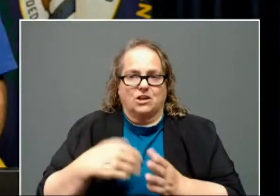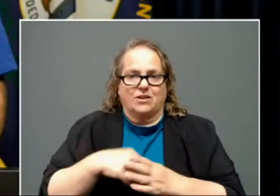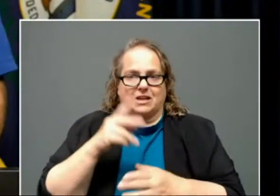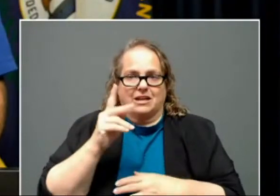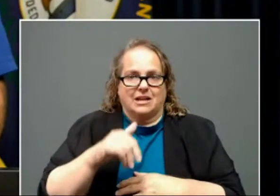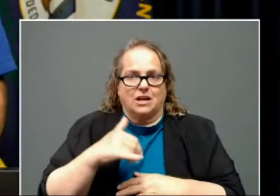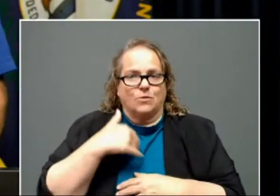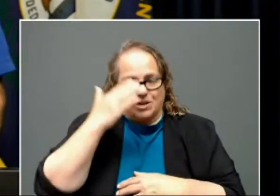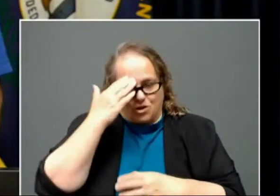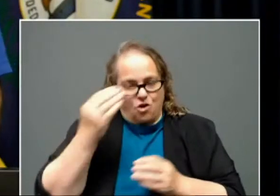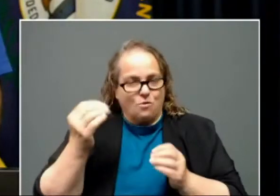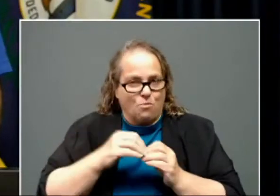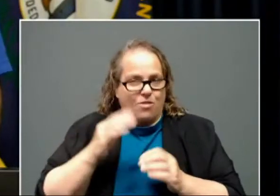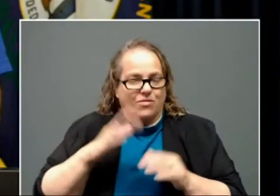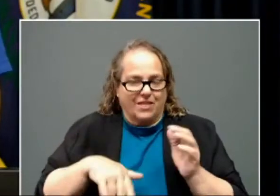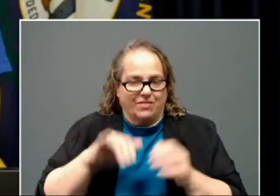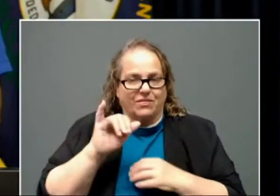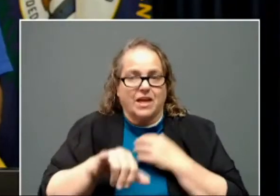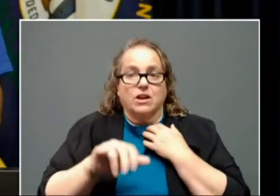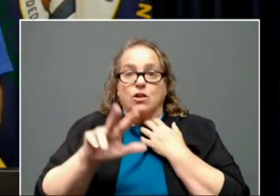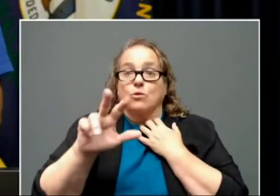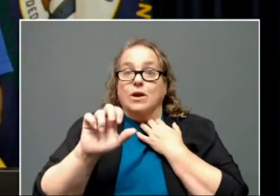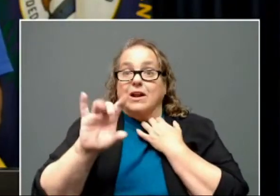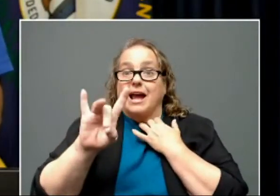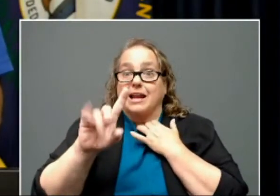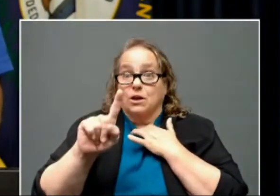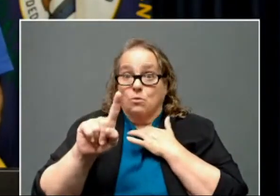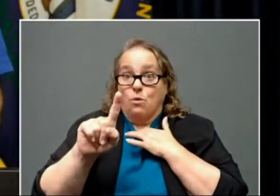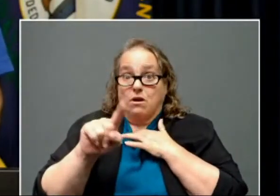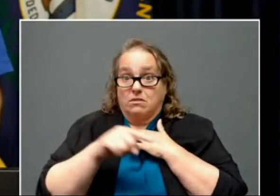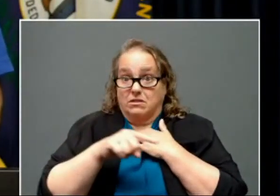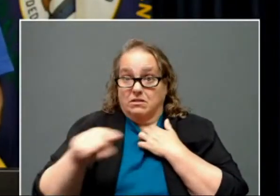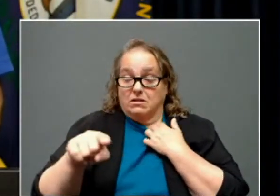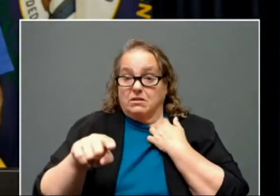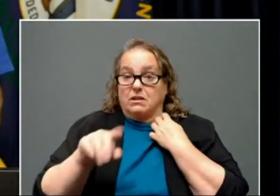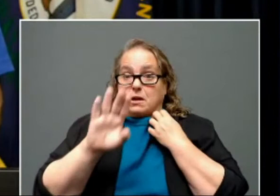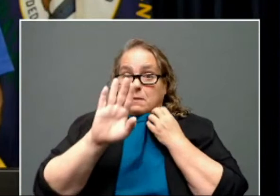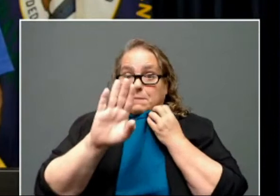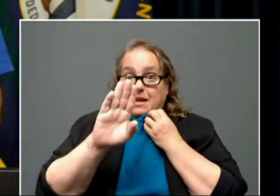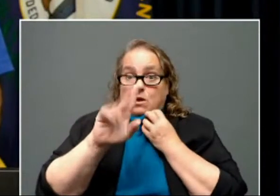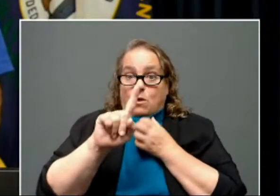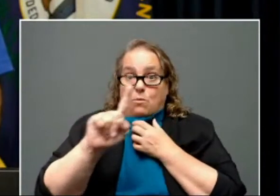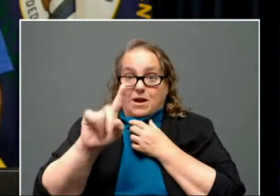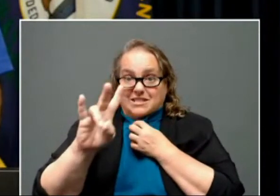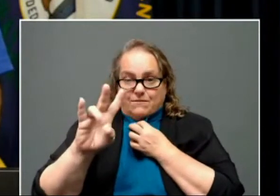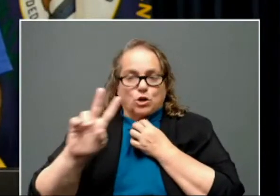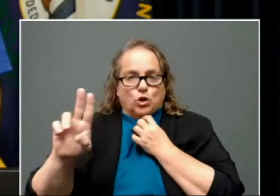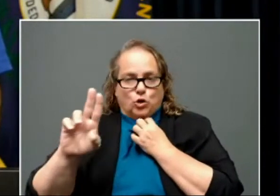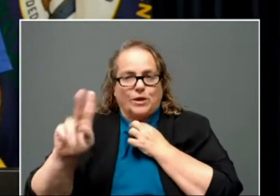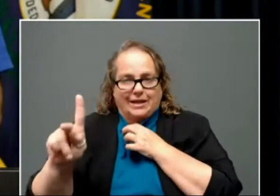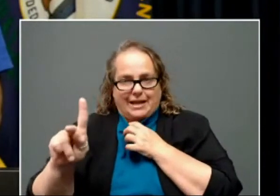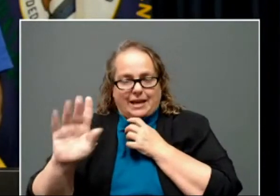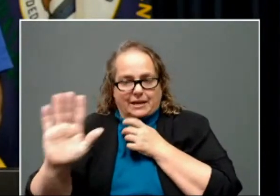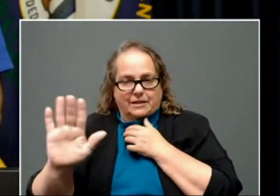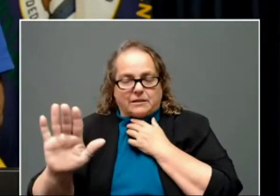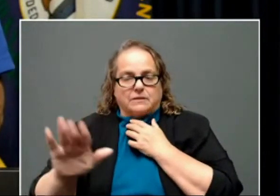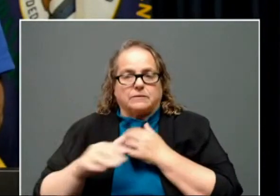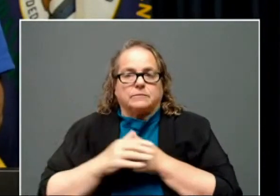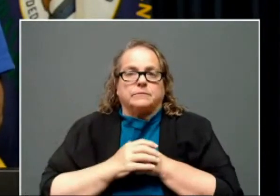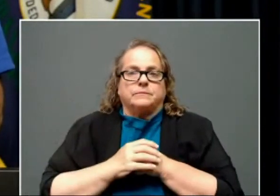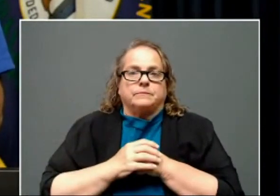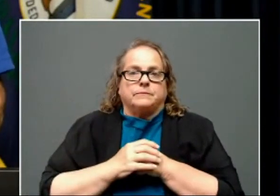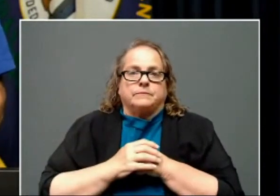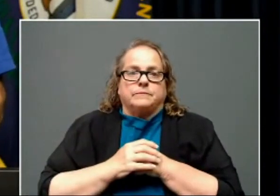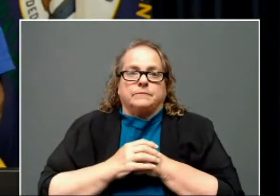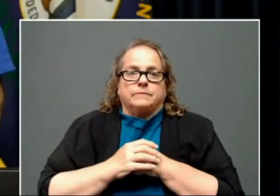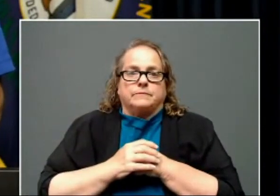lot more than that. 381 of them are the B117, the UK variant, by far